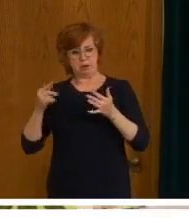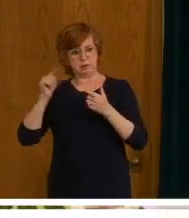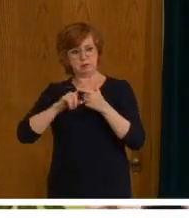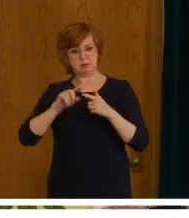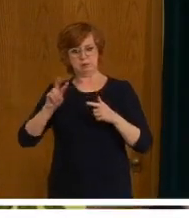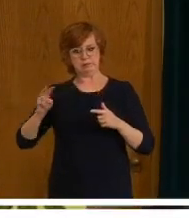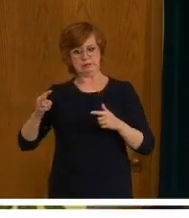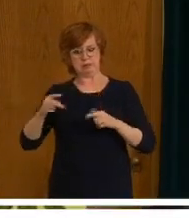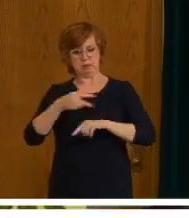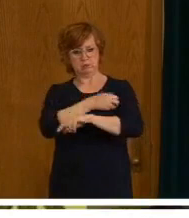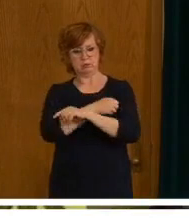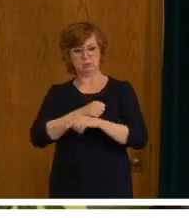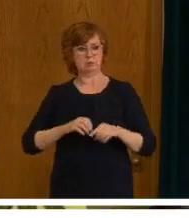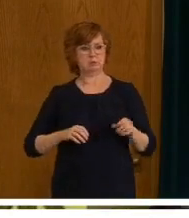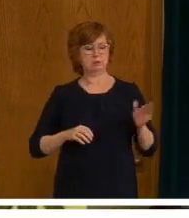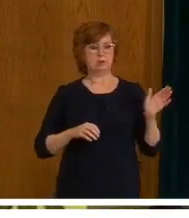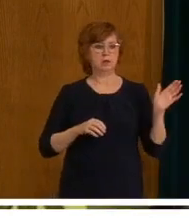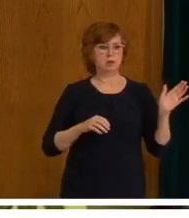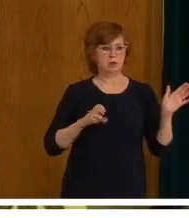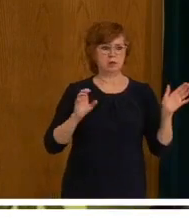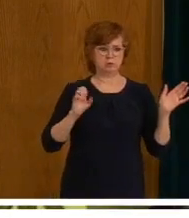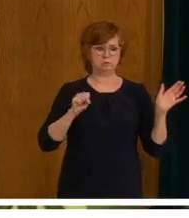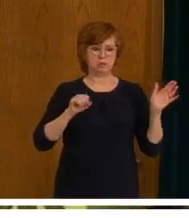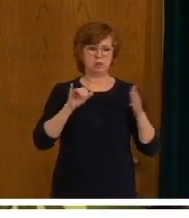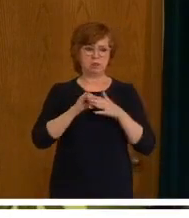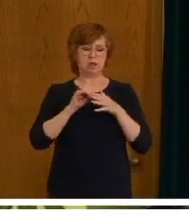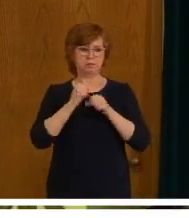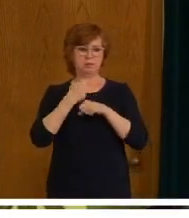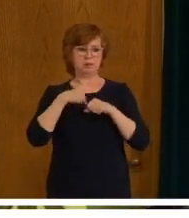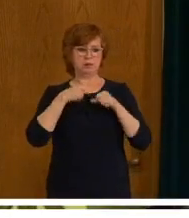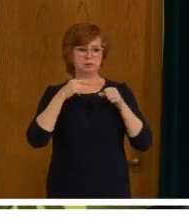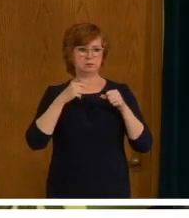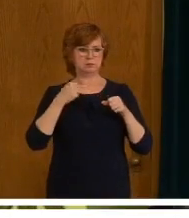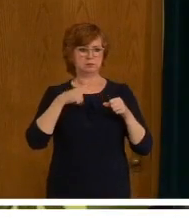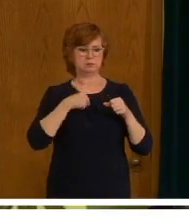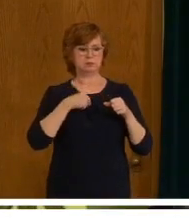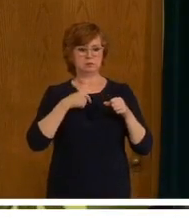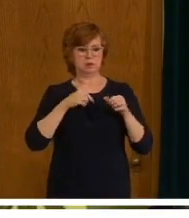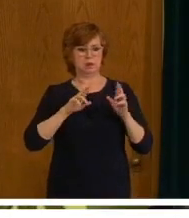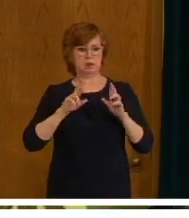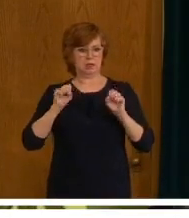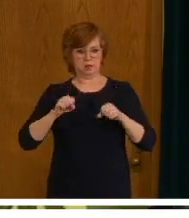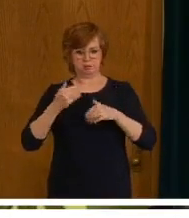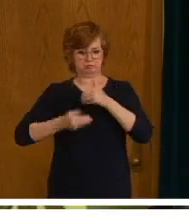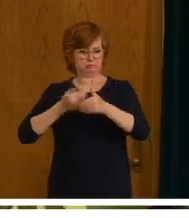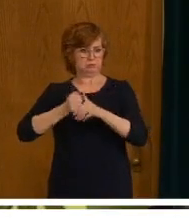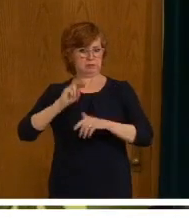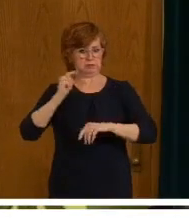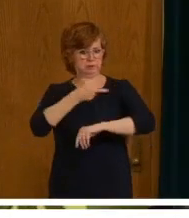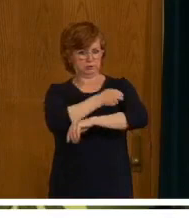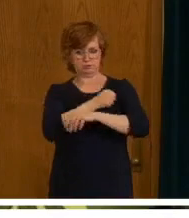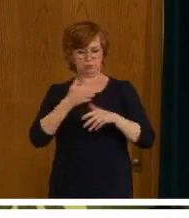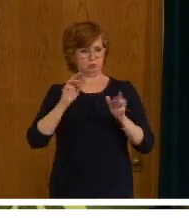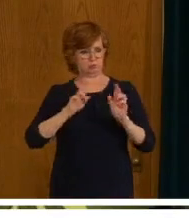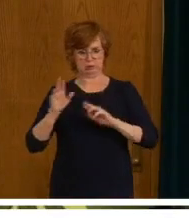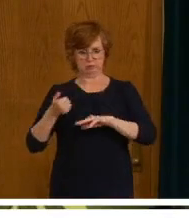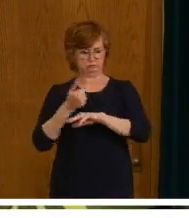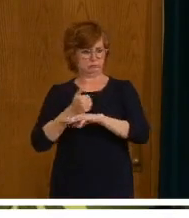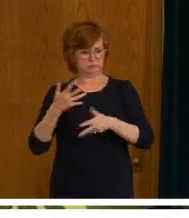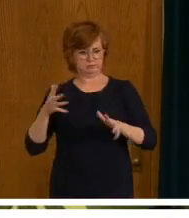has enabled us to make this decision. As you know, we're well into our second dose strategy as we speak, as we continue to